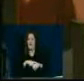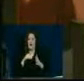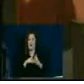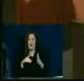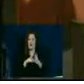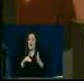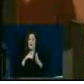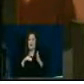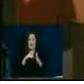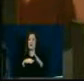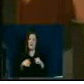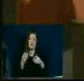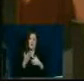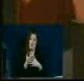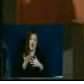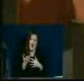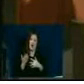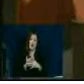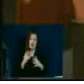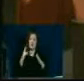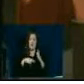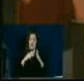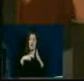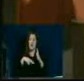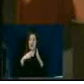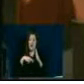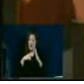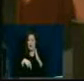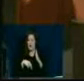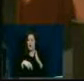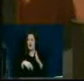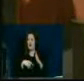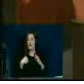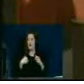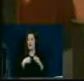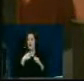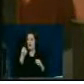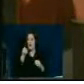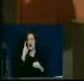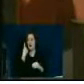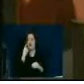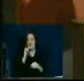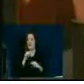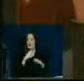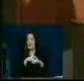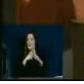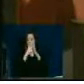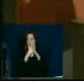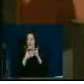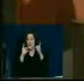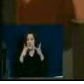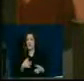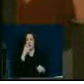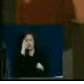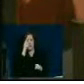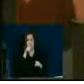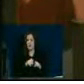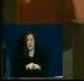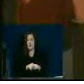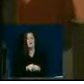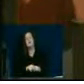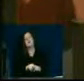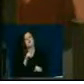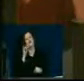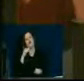again. We took breaks, read over parts. It was our understanding at the time, the law director also agreed that